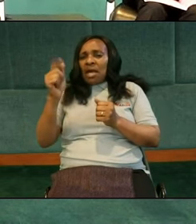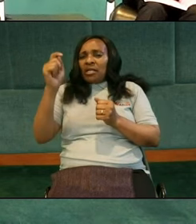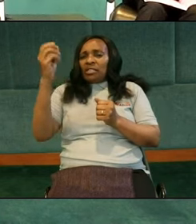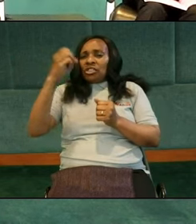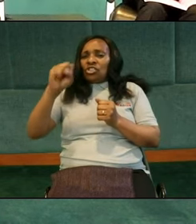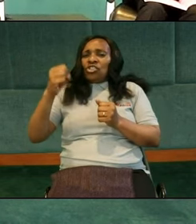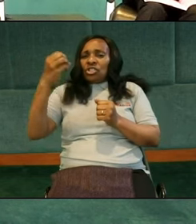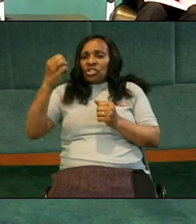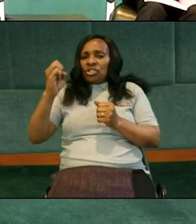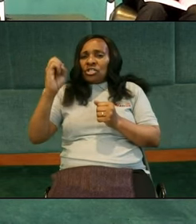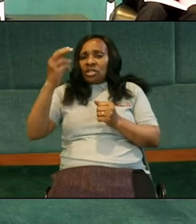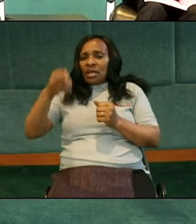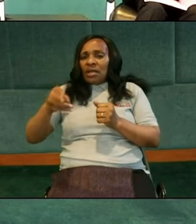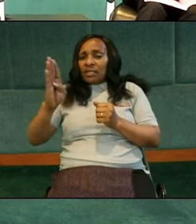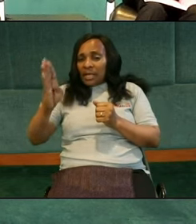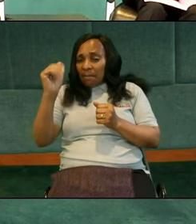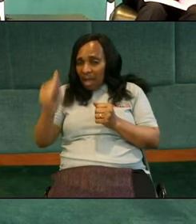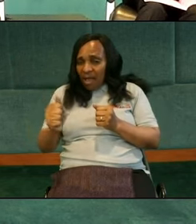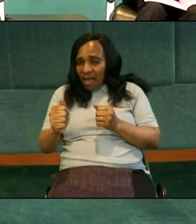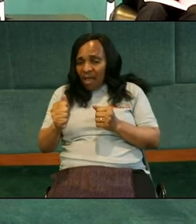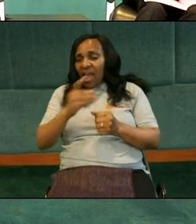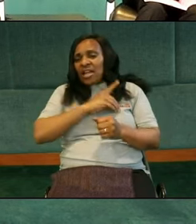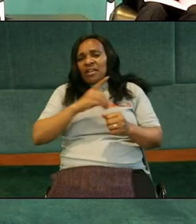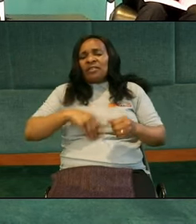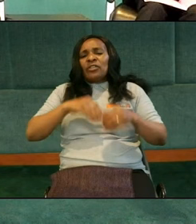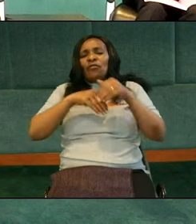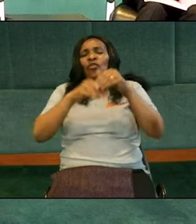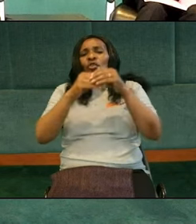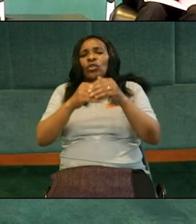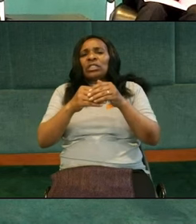followed God completely.